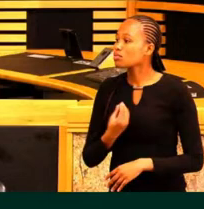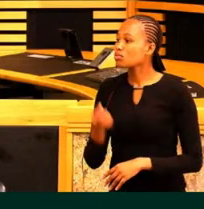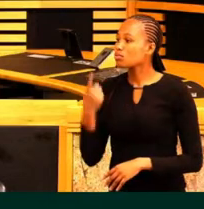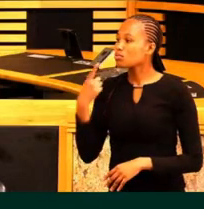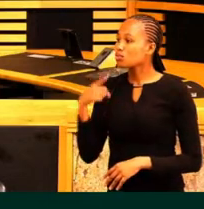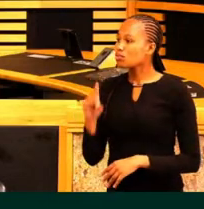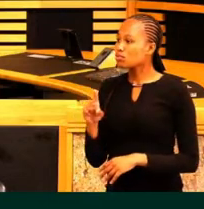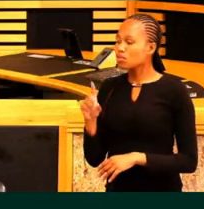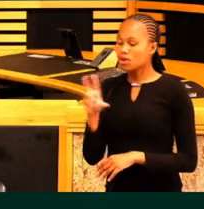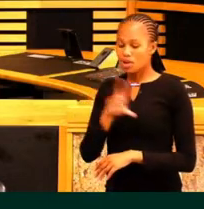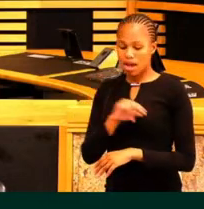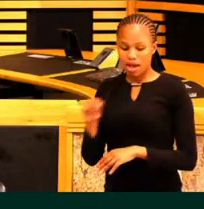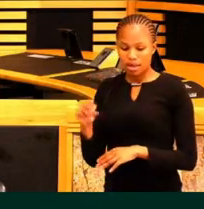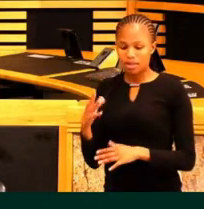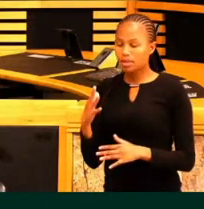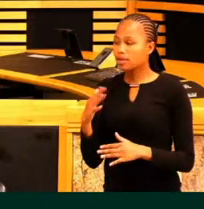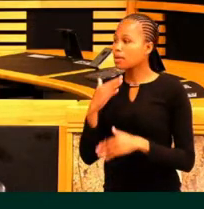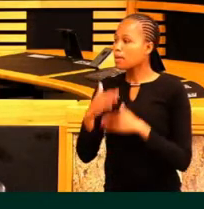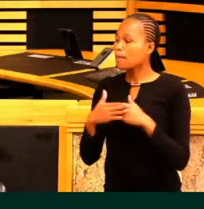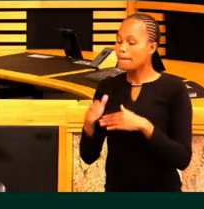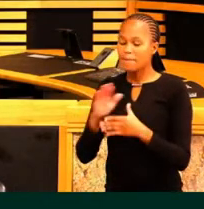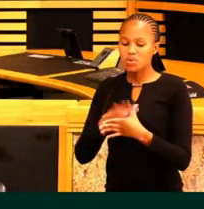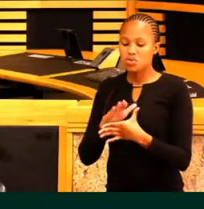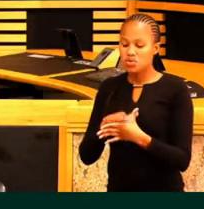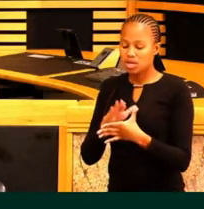aggro processing reasons